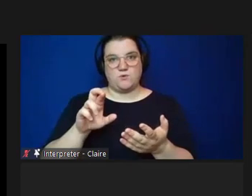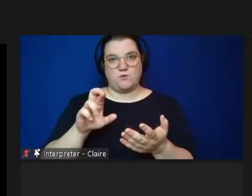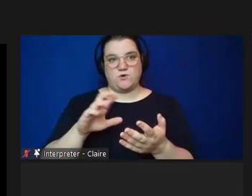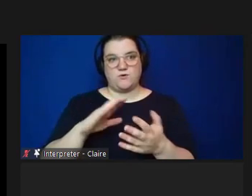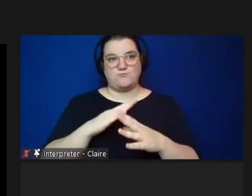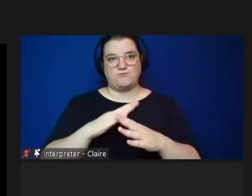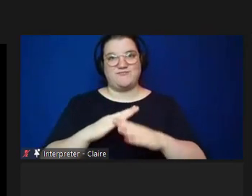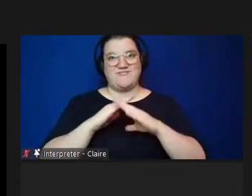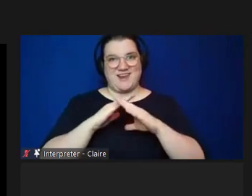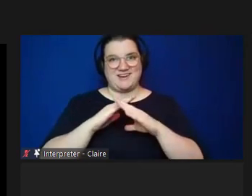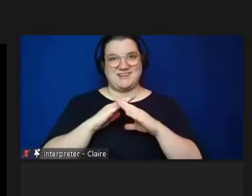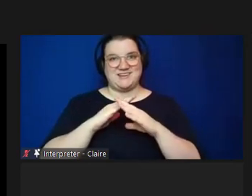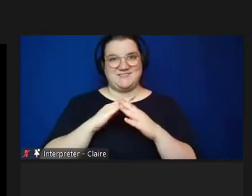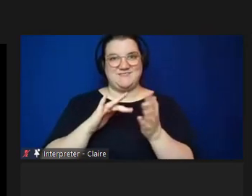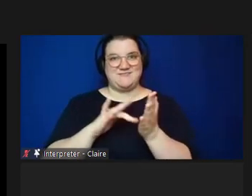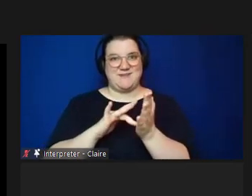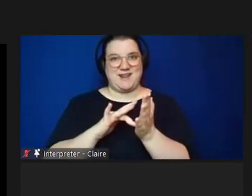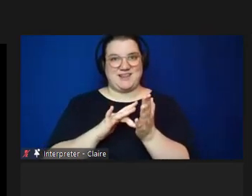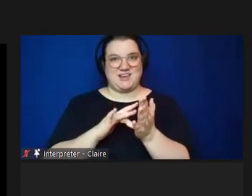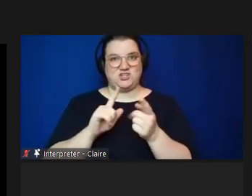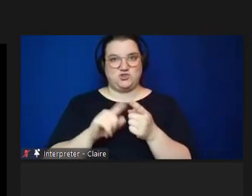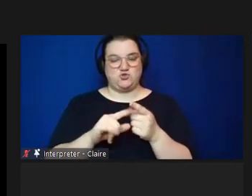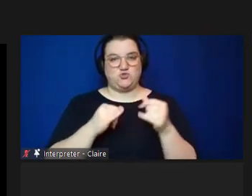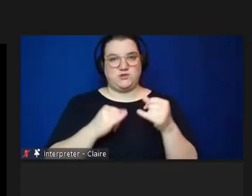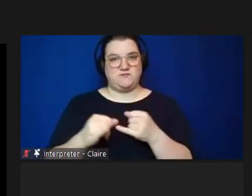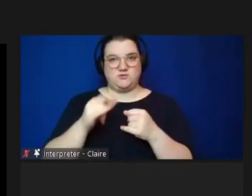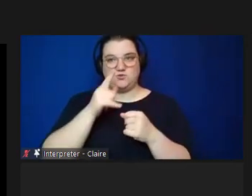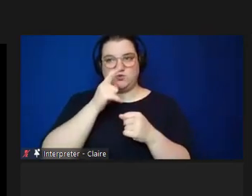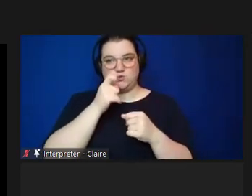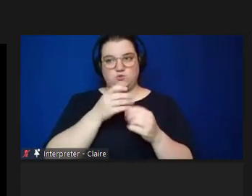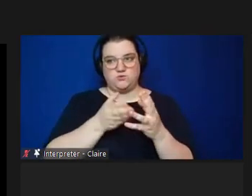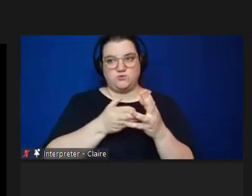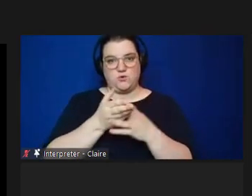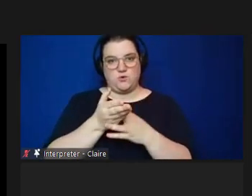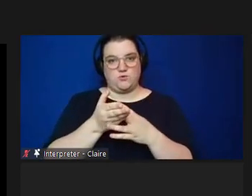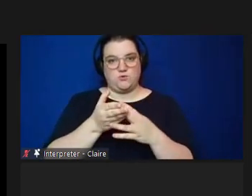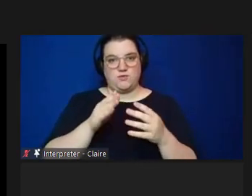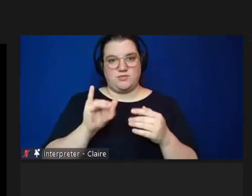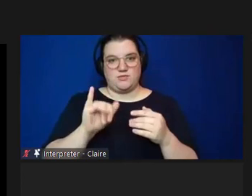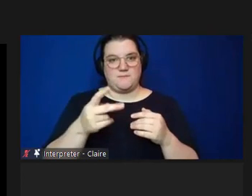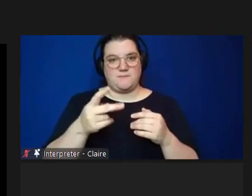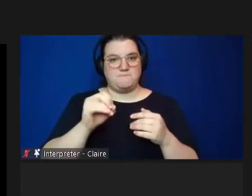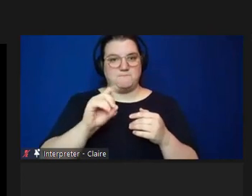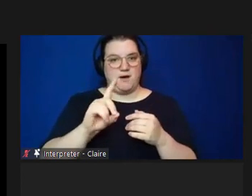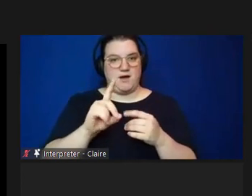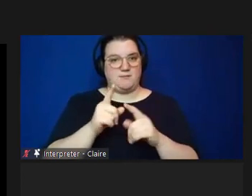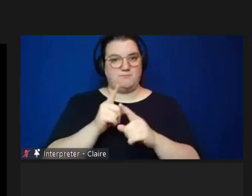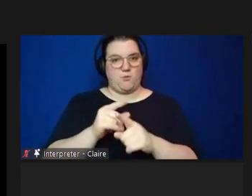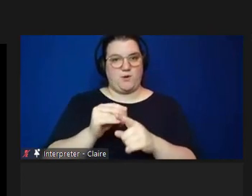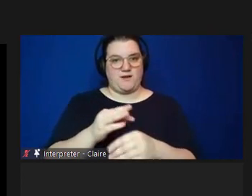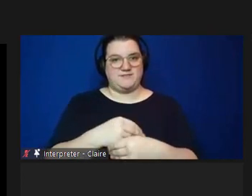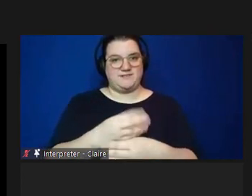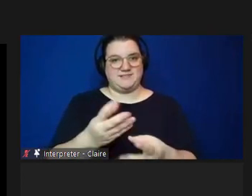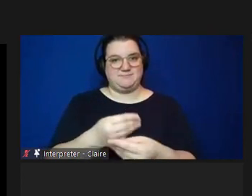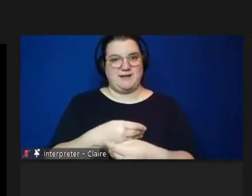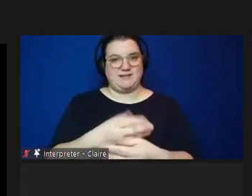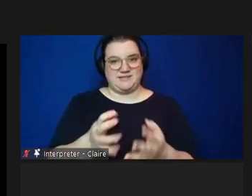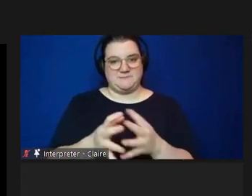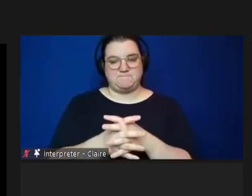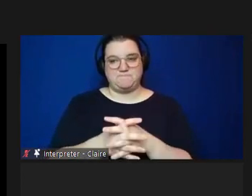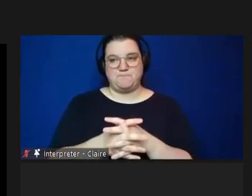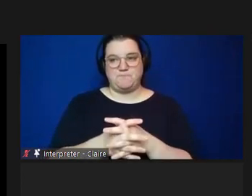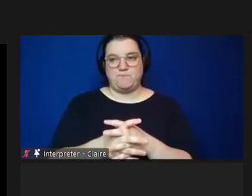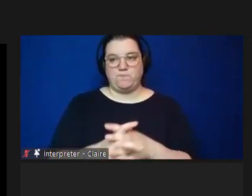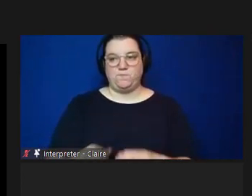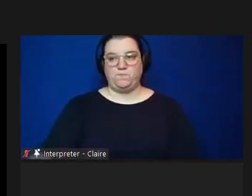preventative medication to individuals who go through the pod point of dispensing. And we are